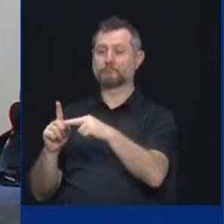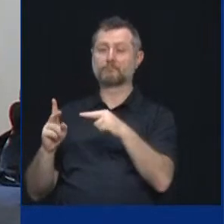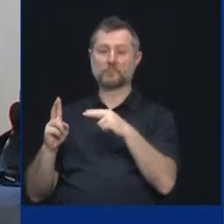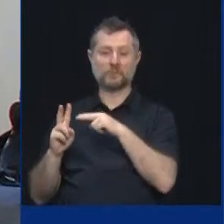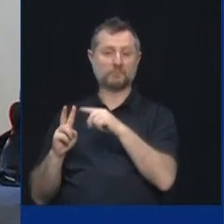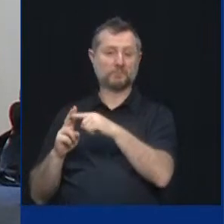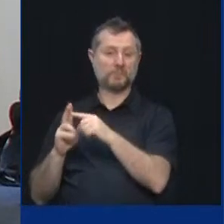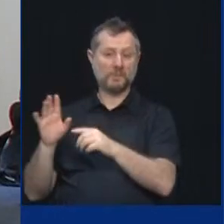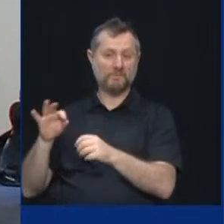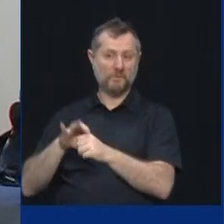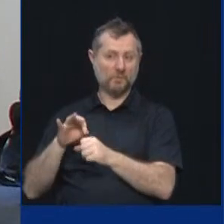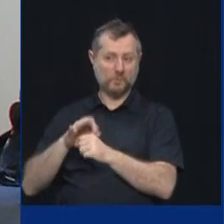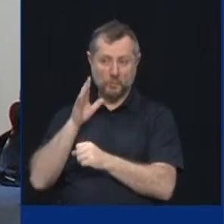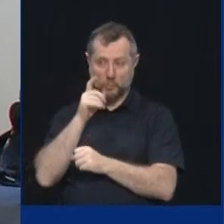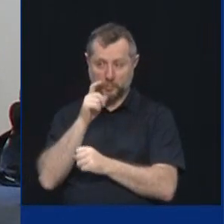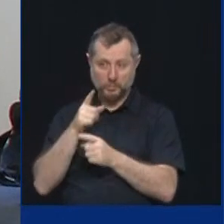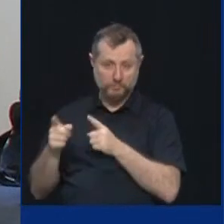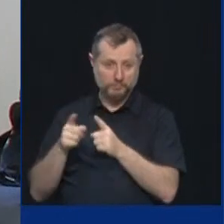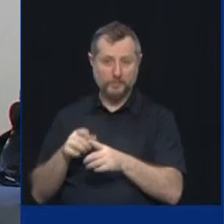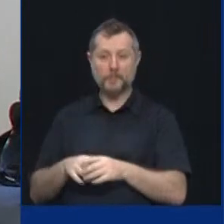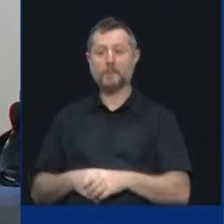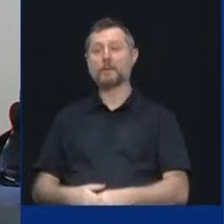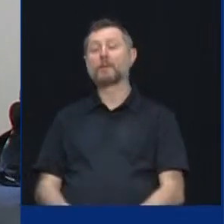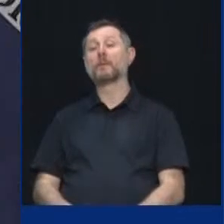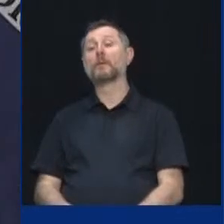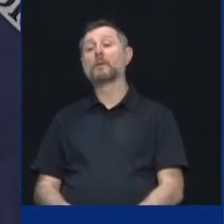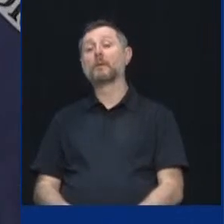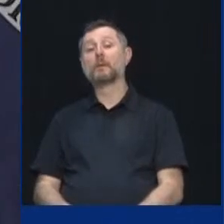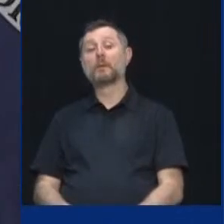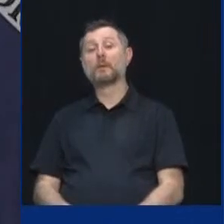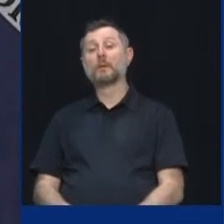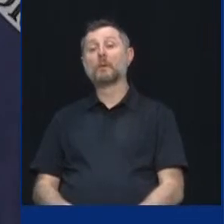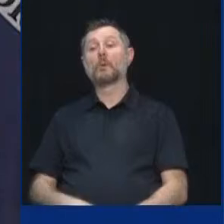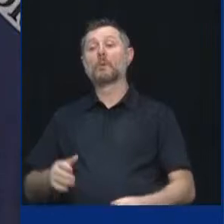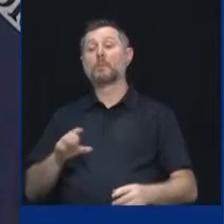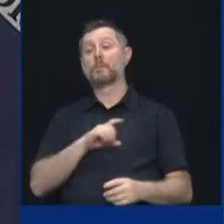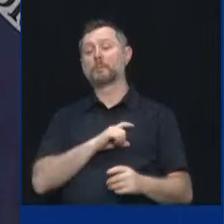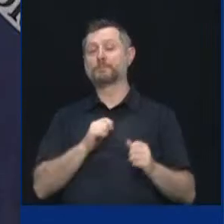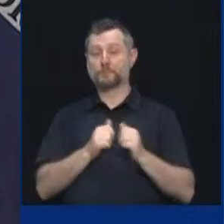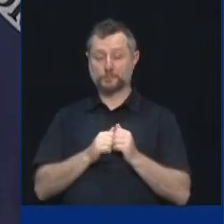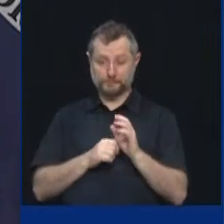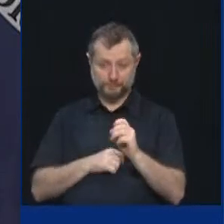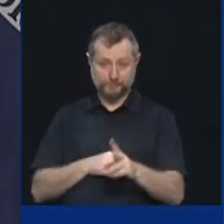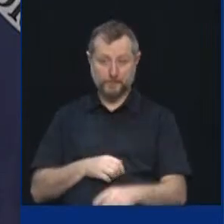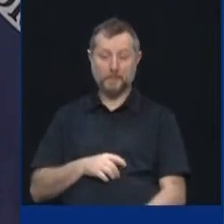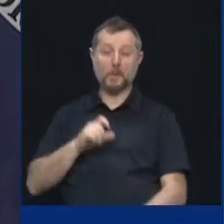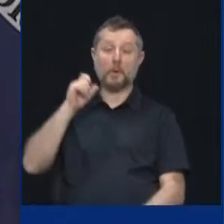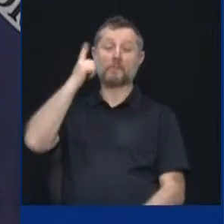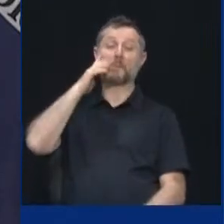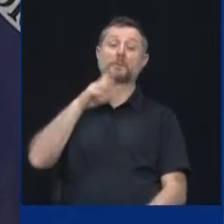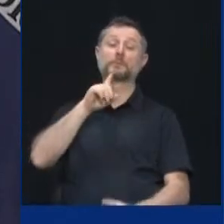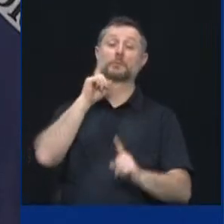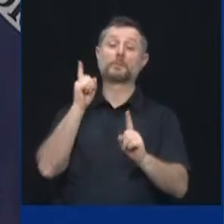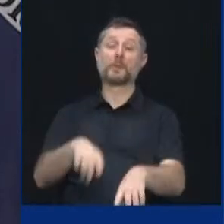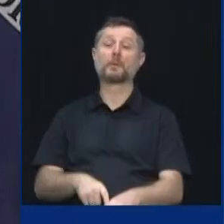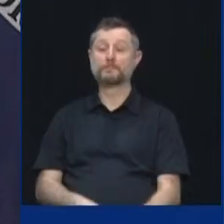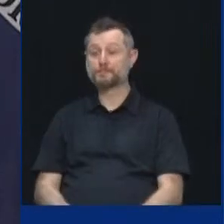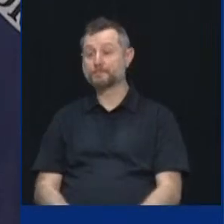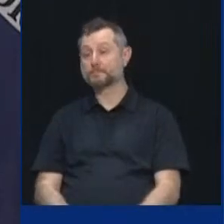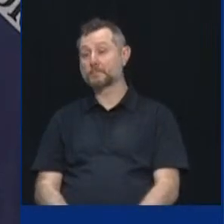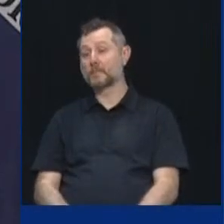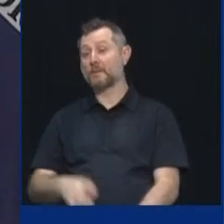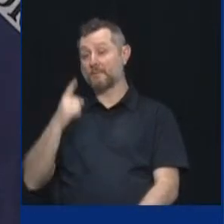of how they want the police to be handled in the future by the future mayor? Look, as far as the